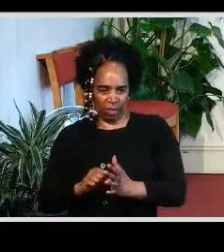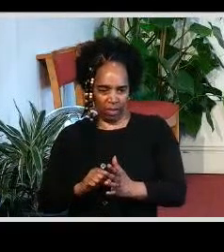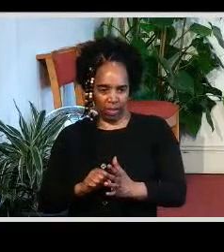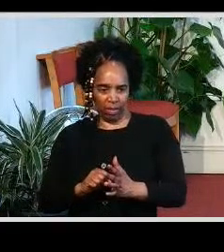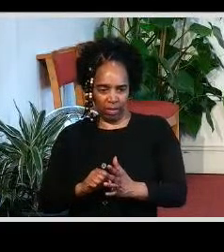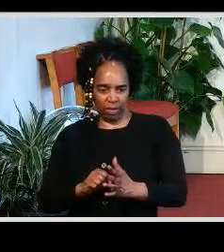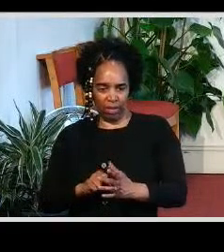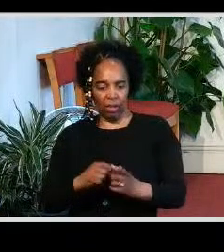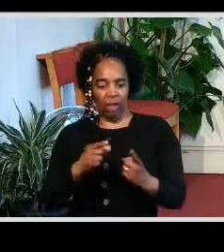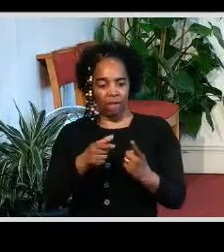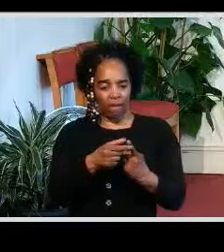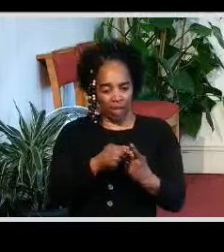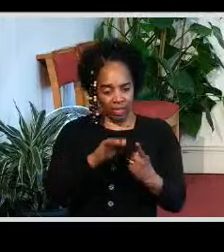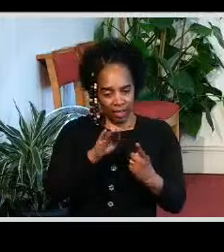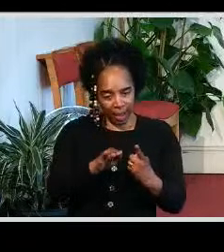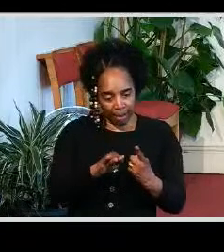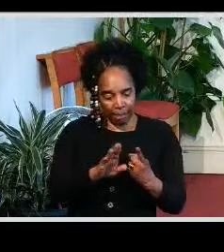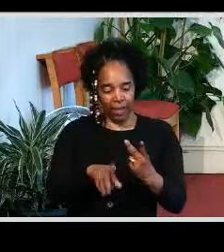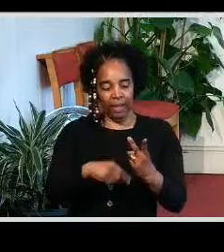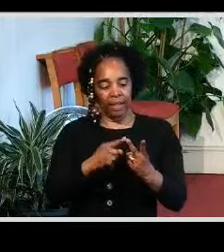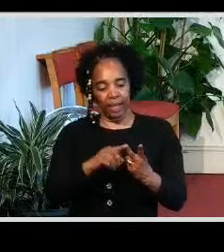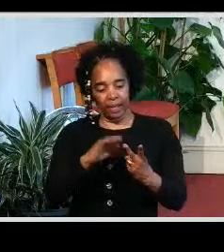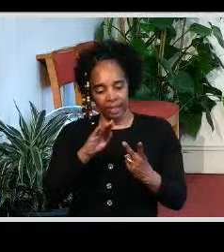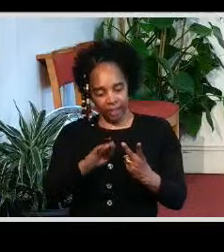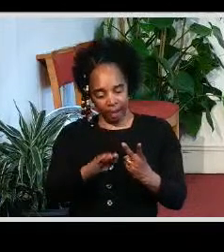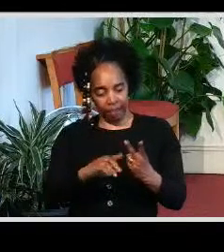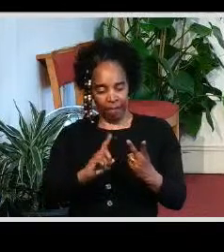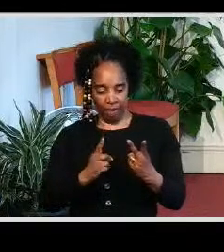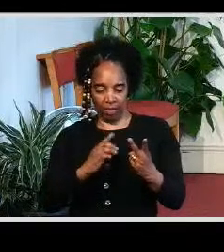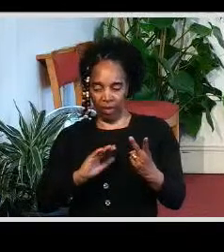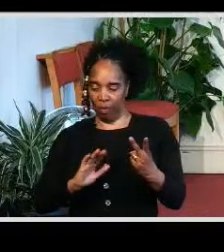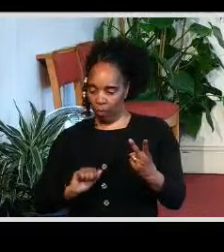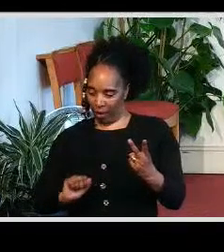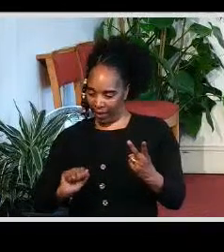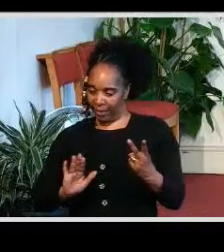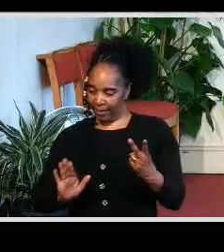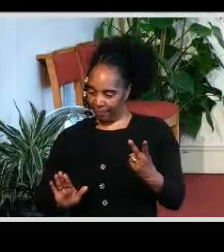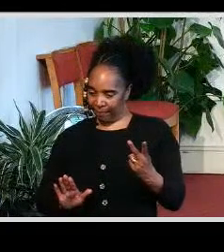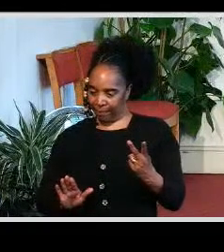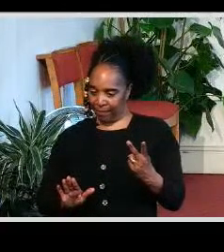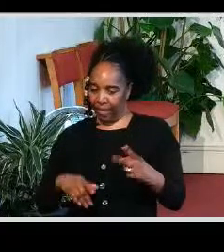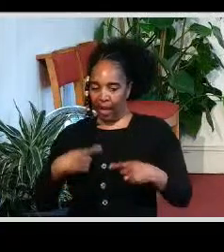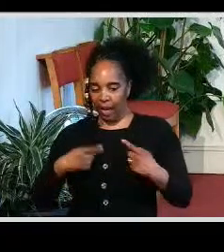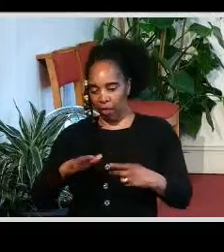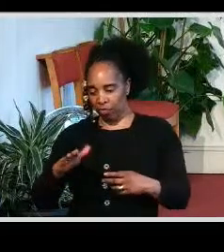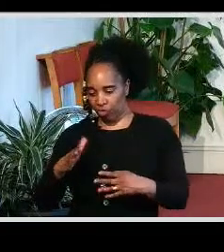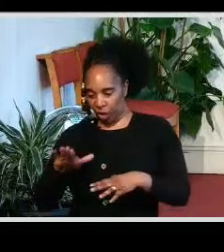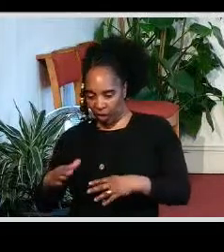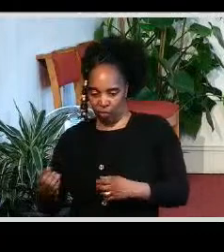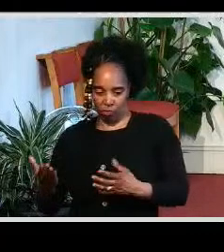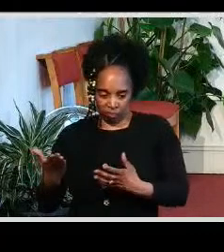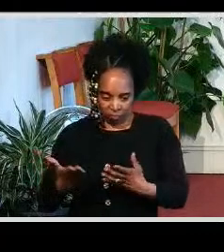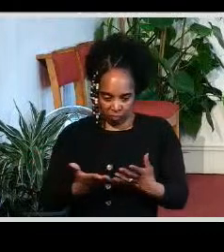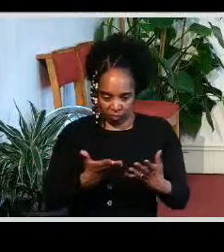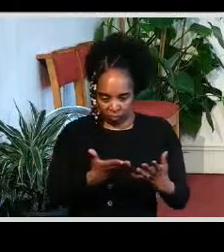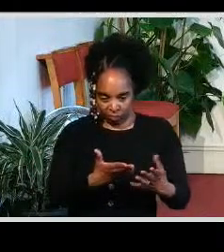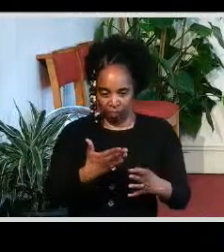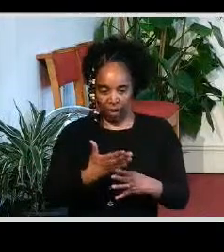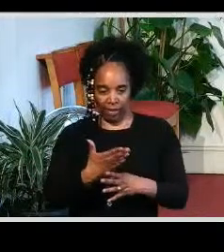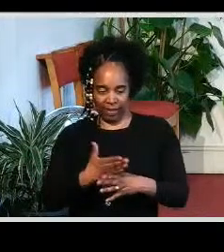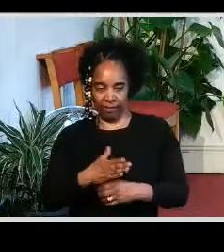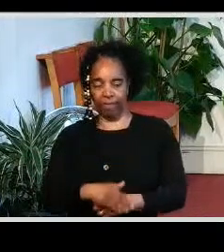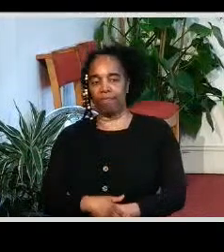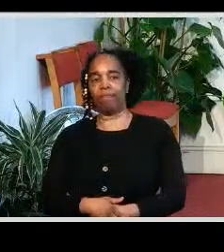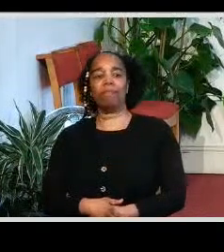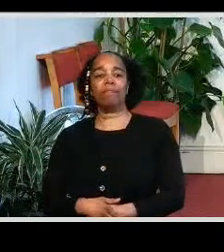Down syndrome or who may have some sort of cognitive impairment. You do 2 steps at a time. That's all that they can retain. And so in